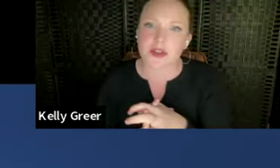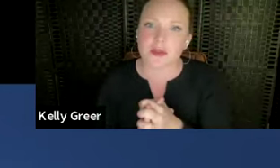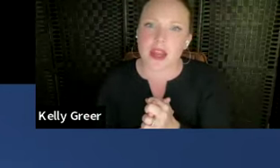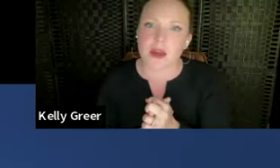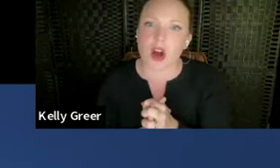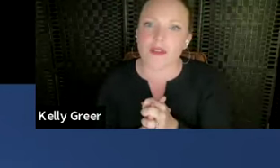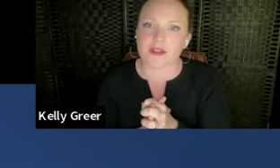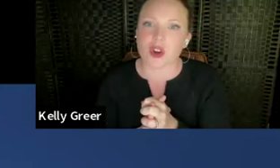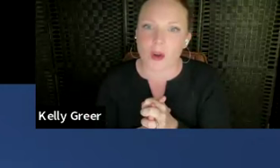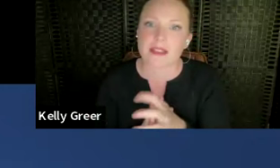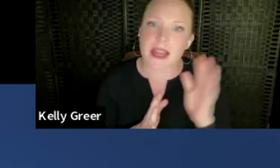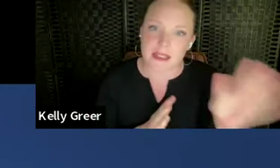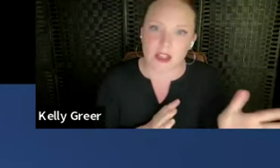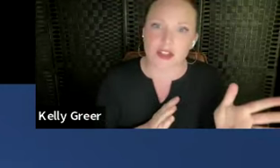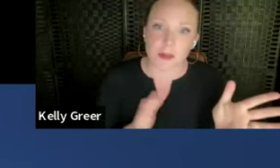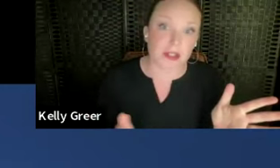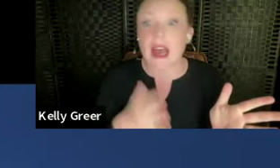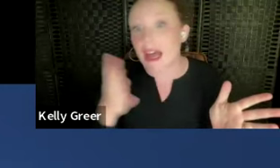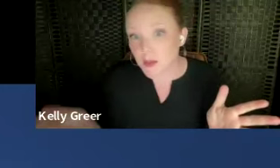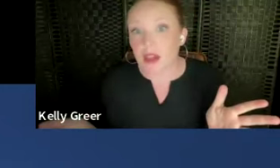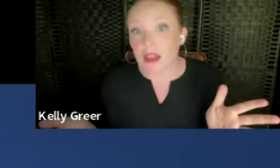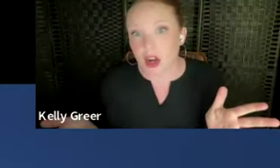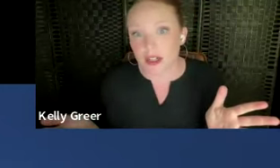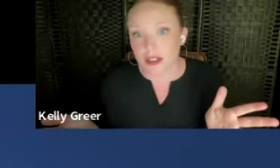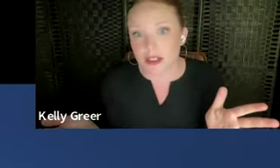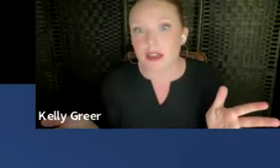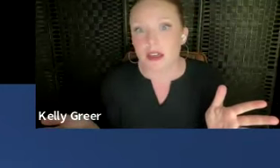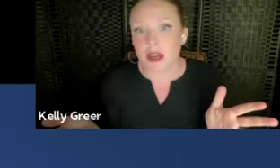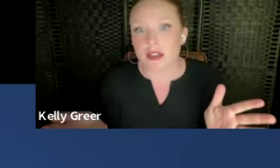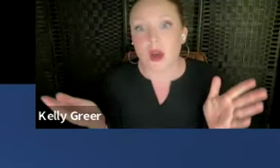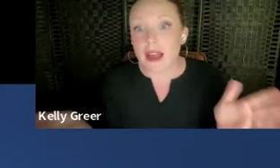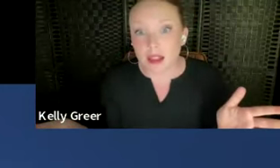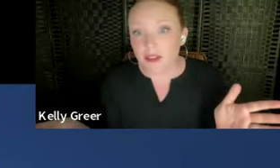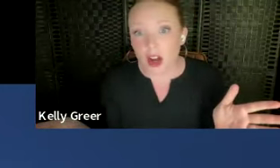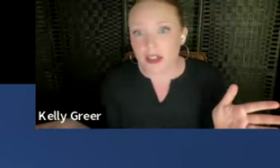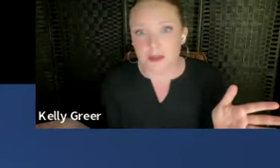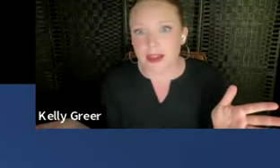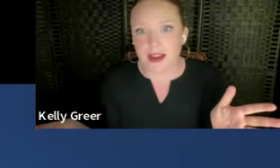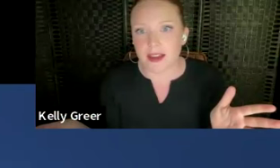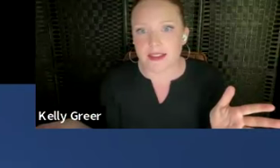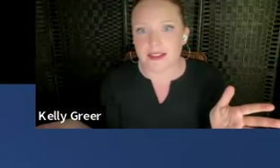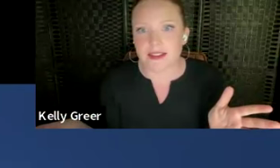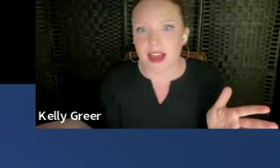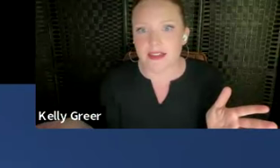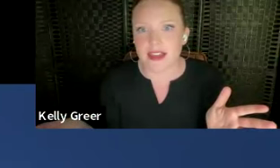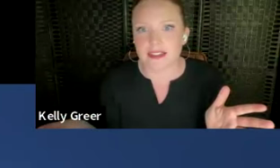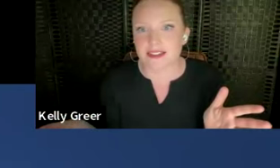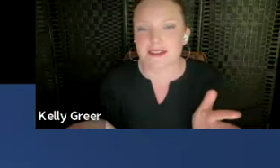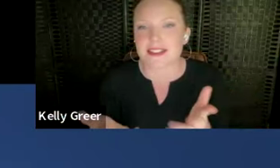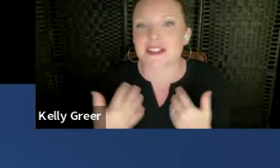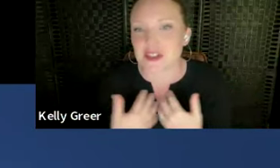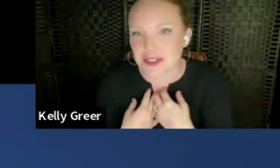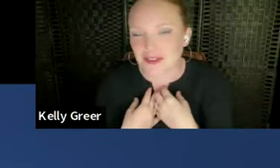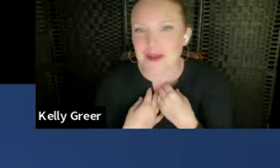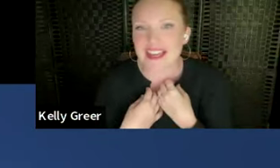college classroom, and I would often request ASL interpreters as well as CART. So I love CART because I think